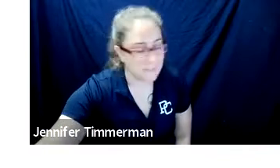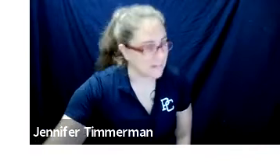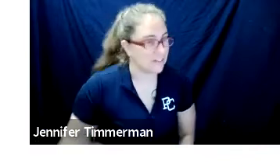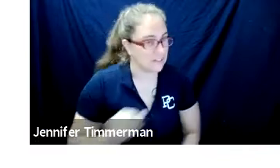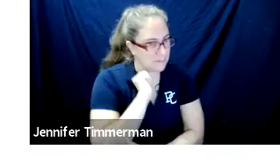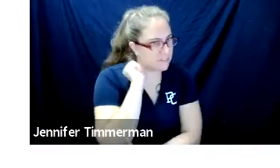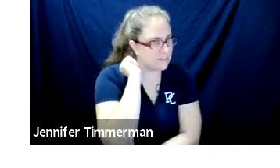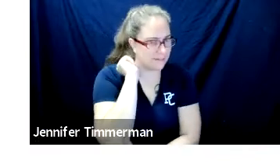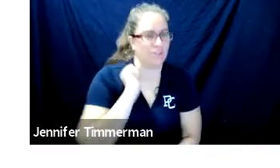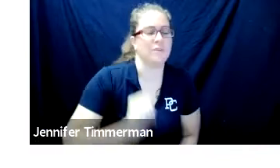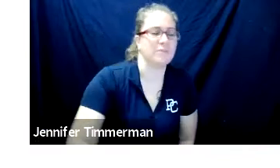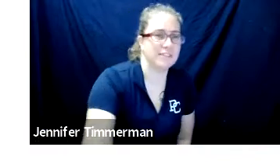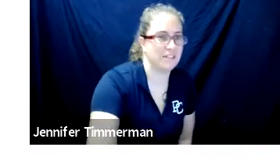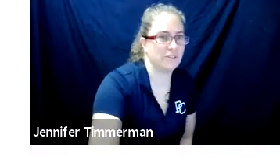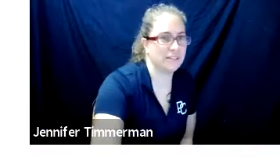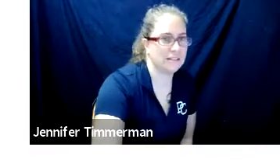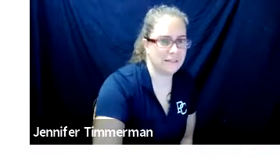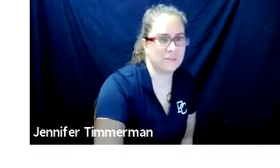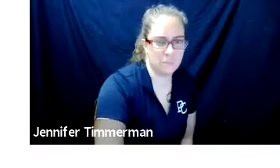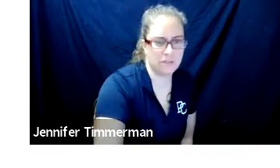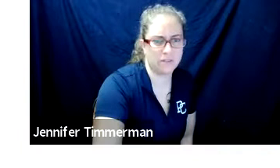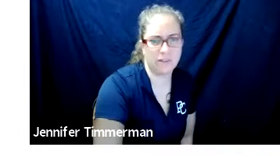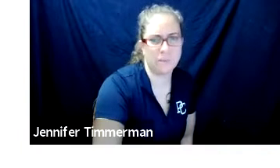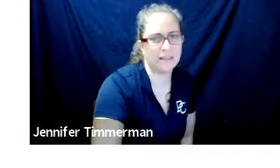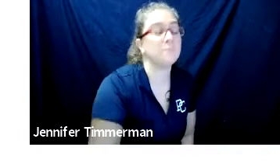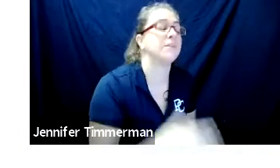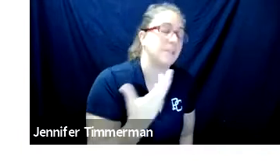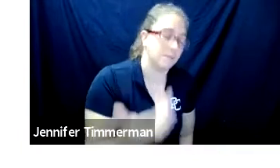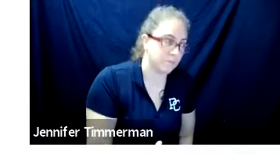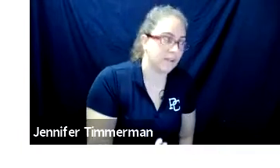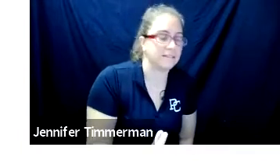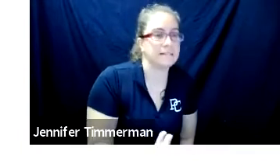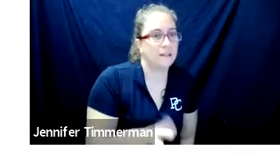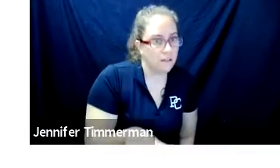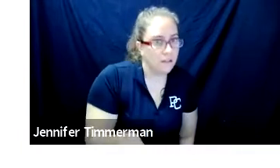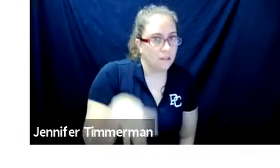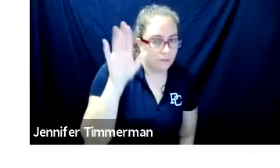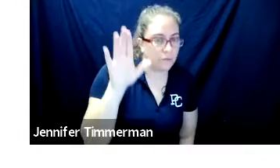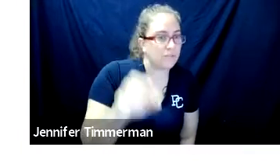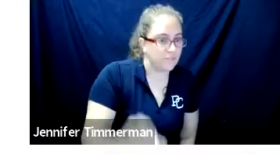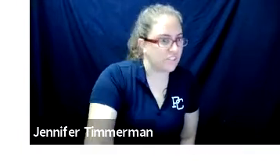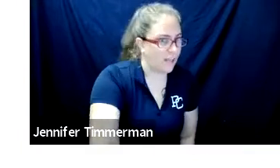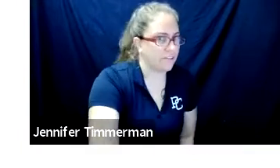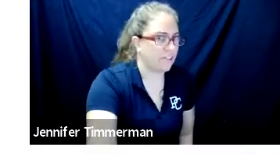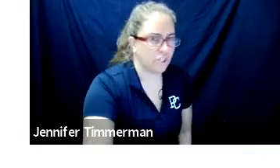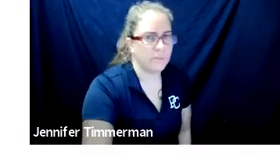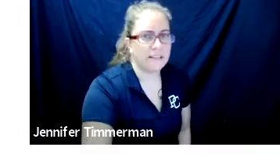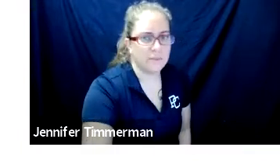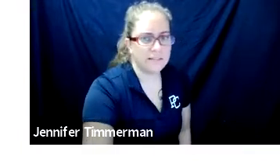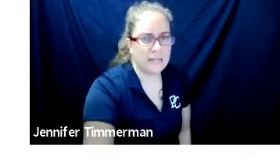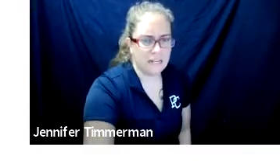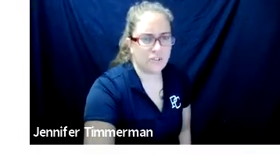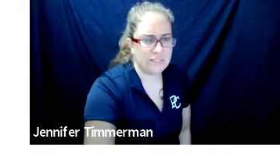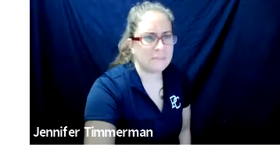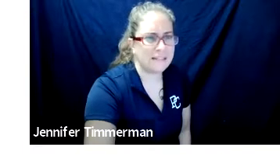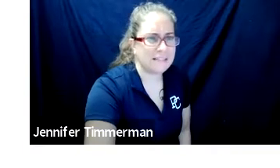My husband actually speaks some German, which is interesting because he was born in the Philippines, but then he was raised for most of his childhood in Germany. So